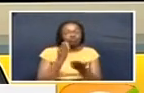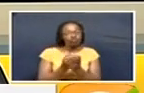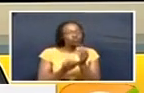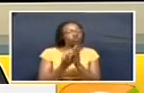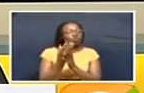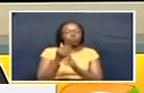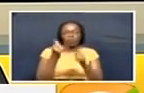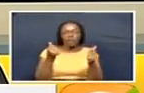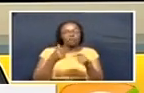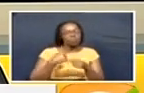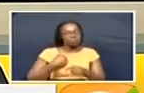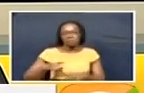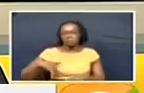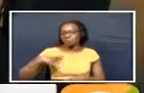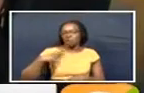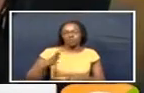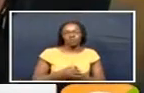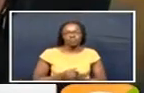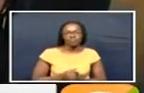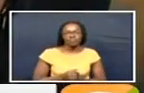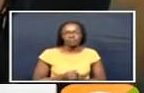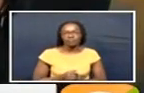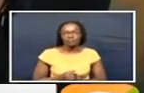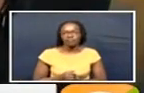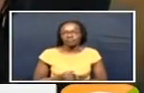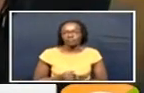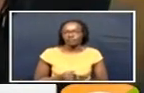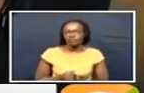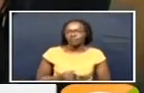So I'm proud of that. Where does the tagged Iron Lady come from?